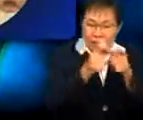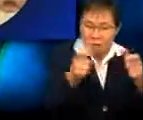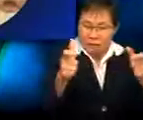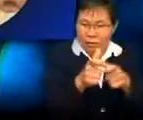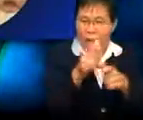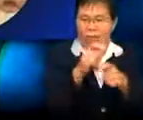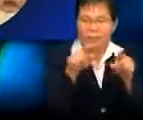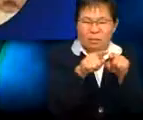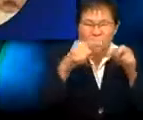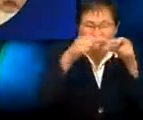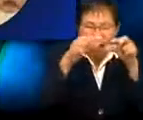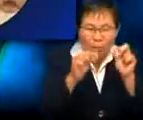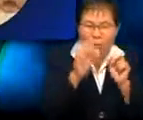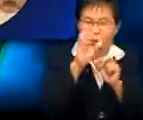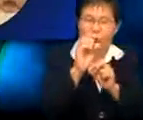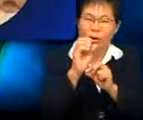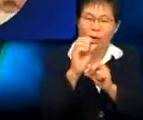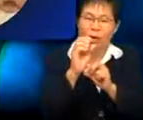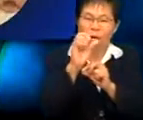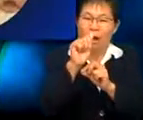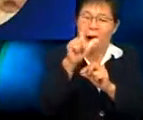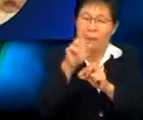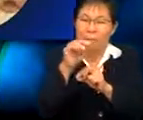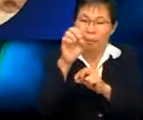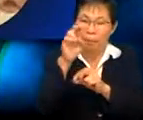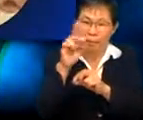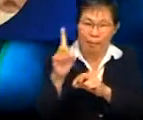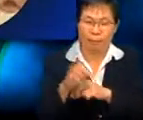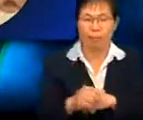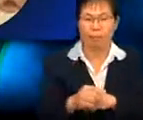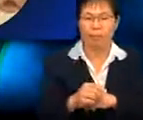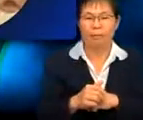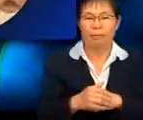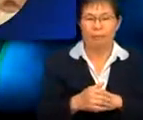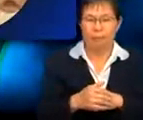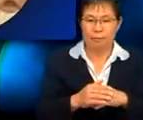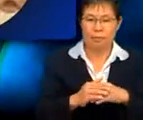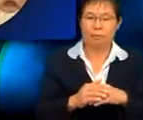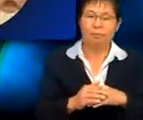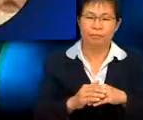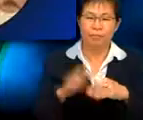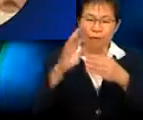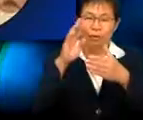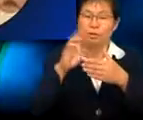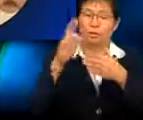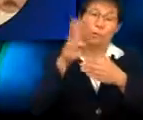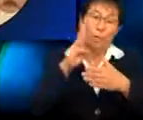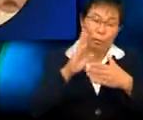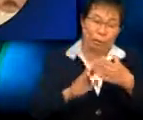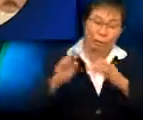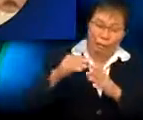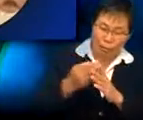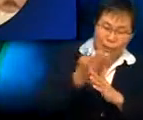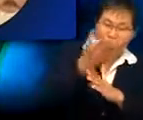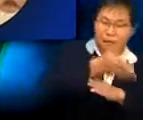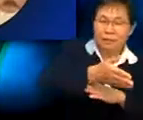size and shape of an almond. The liquid from the gland passes over the eye.